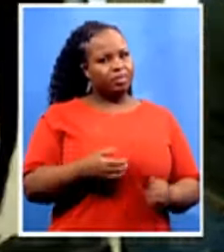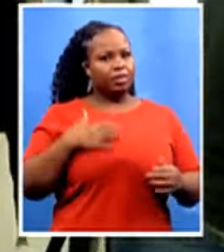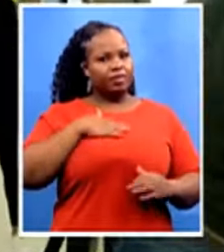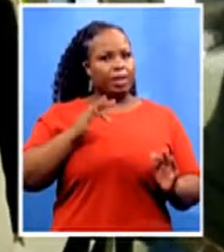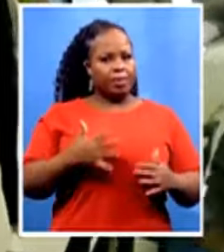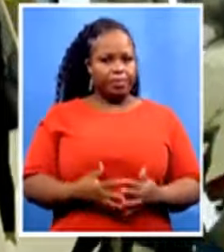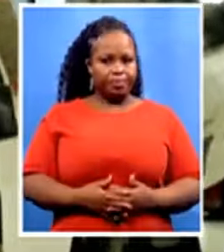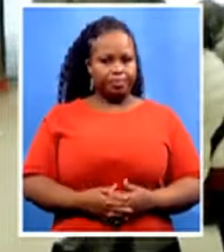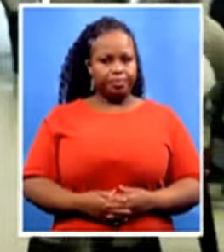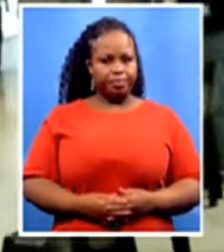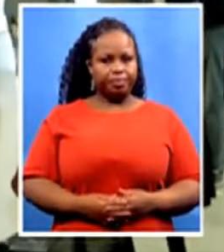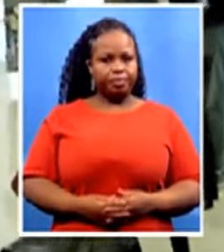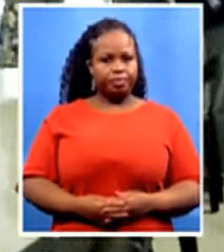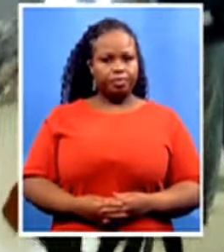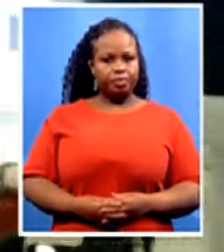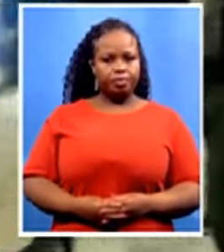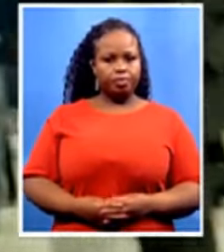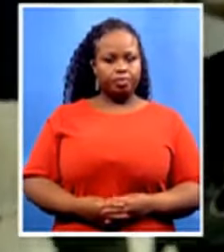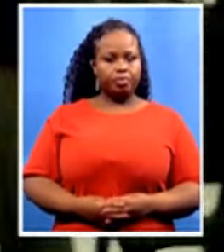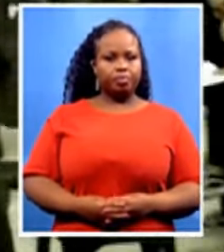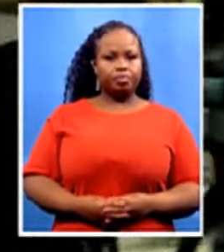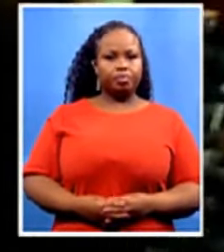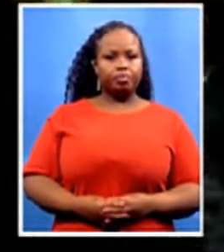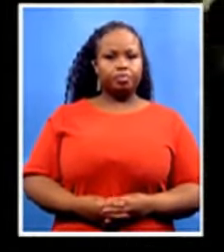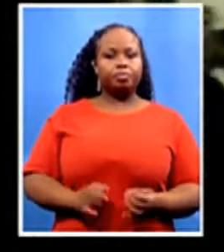Let's just try and move through here.